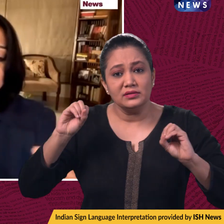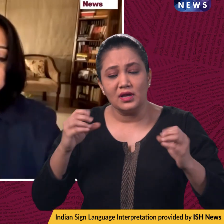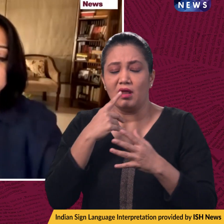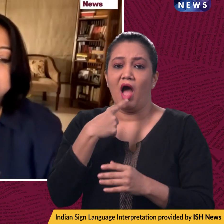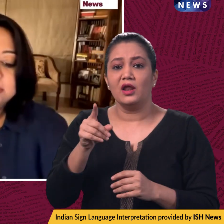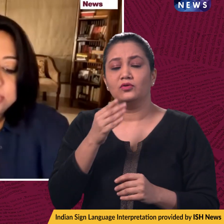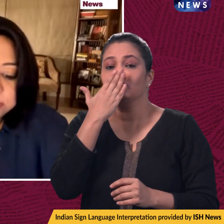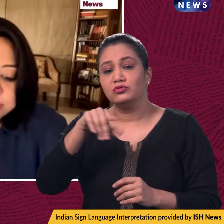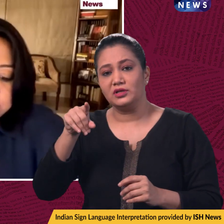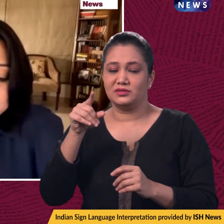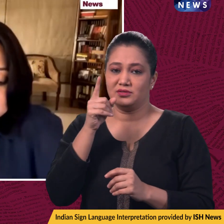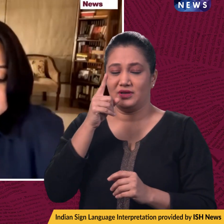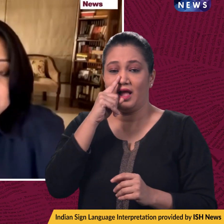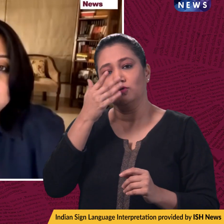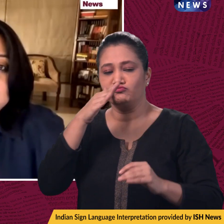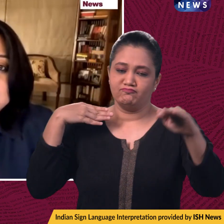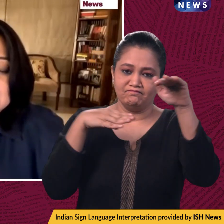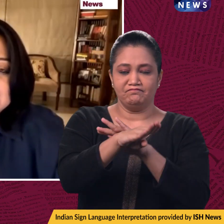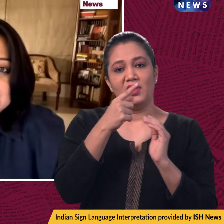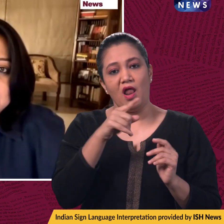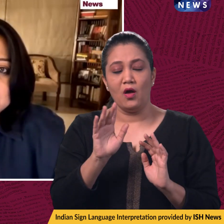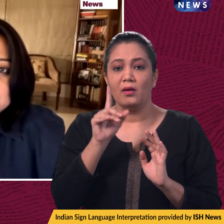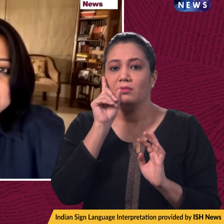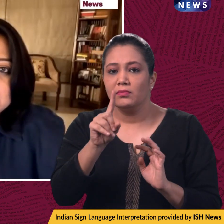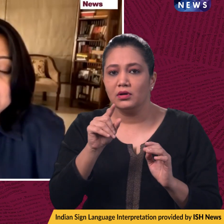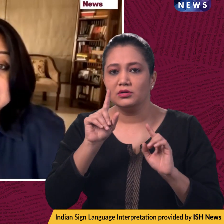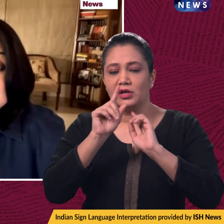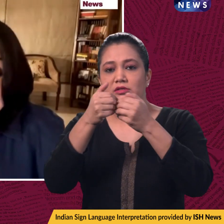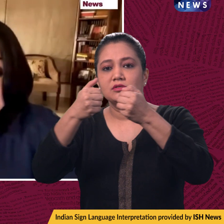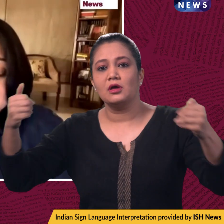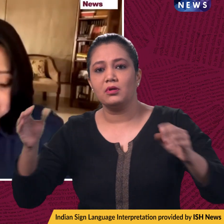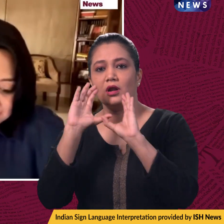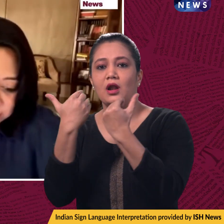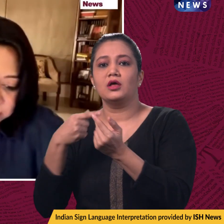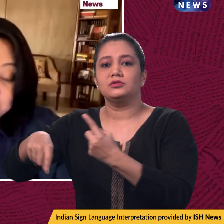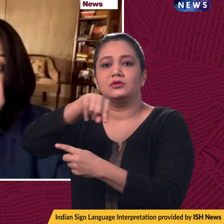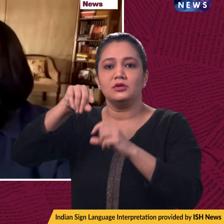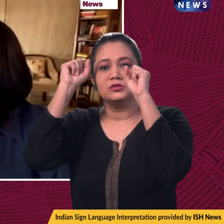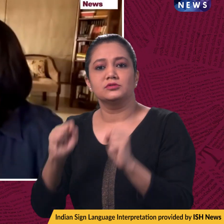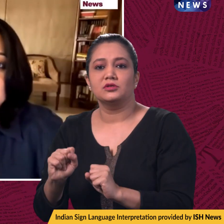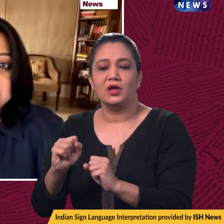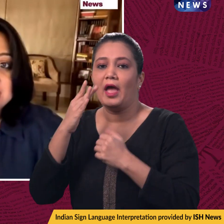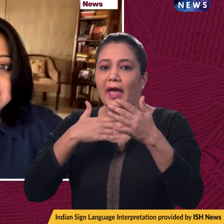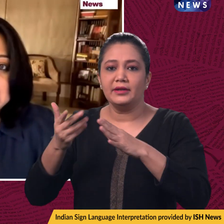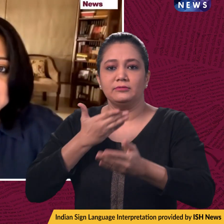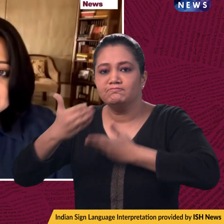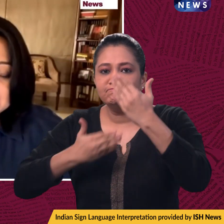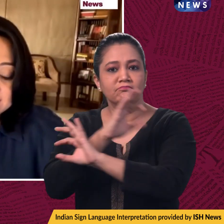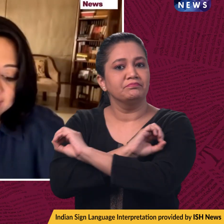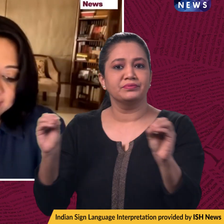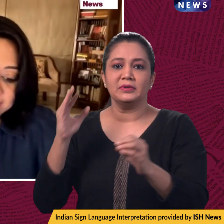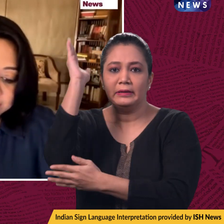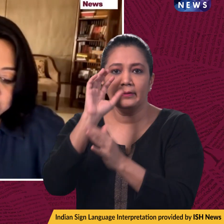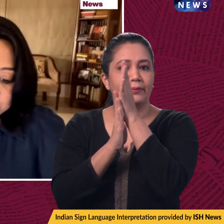allowed Muslim students to enter the campus but seated them yesterday in a separate classroom without any